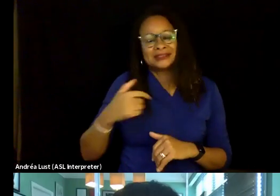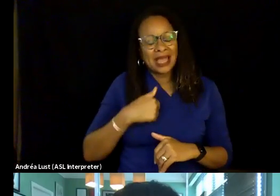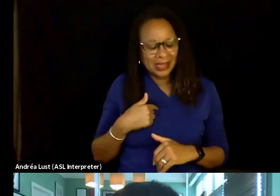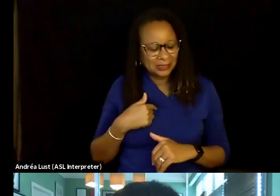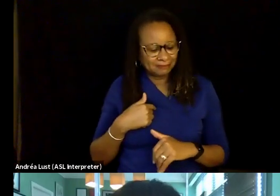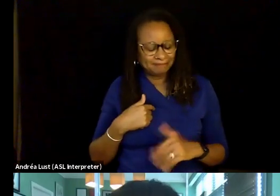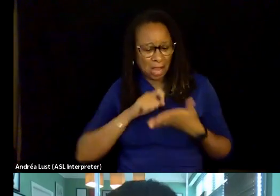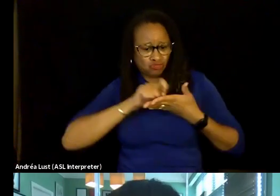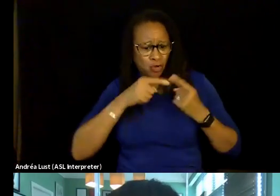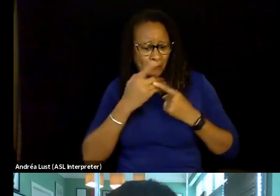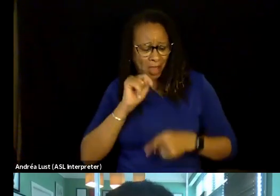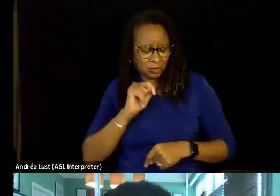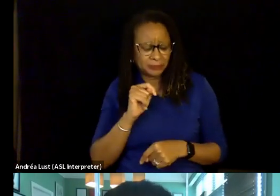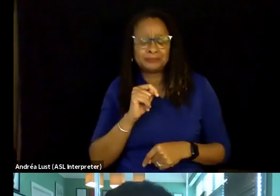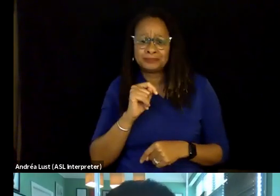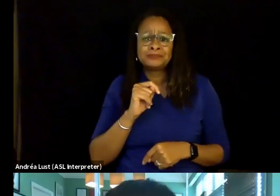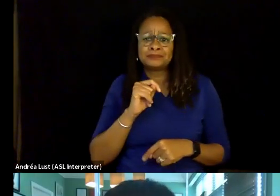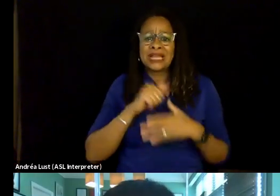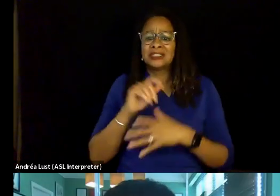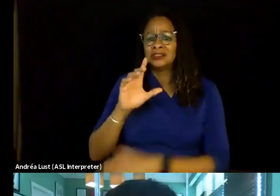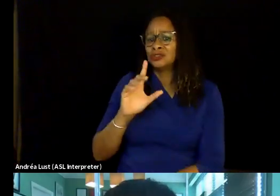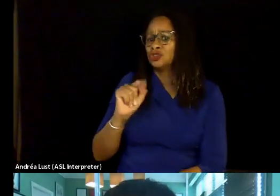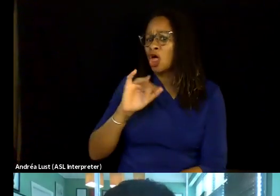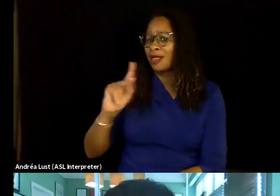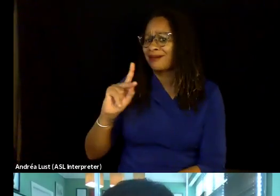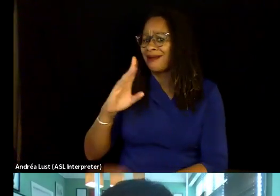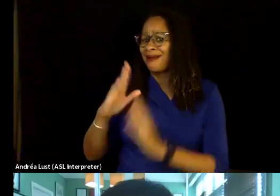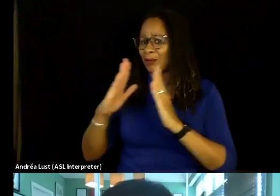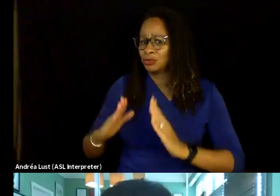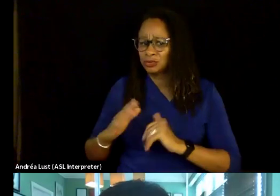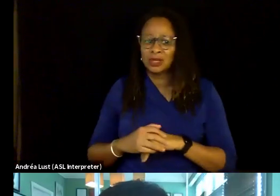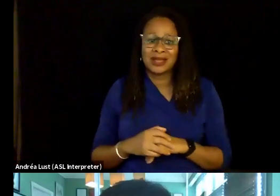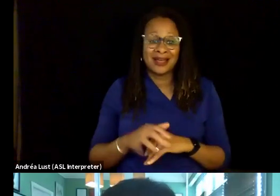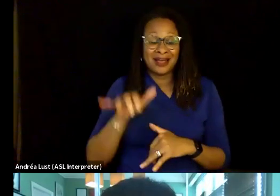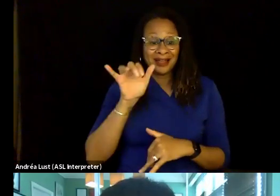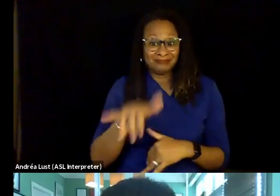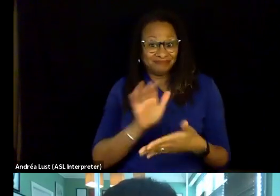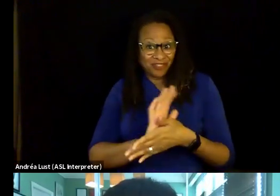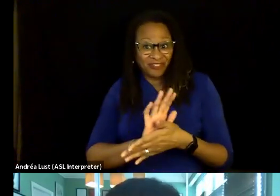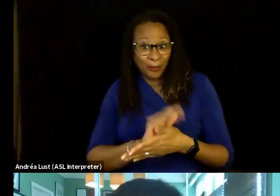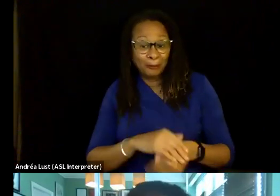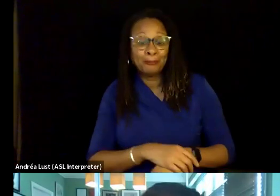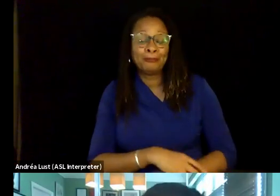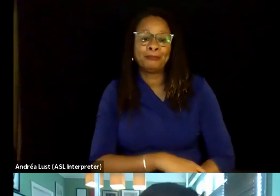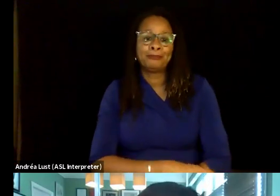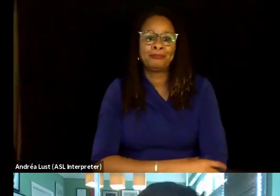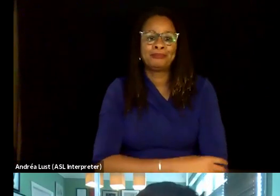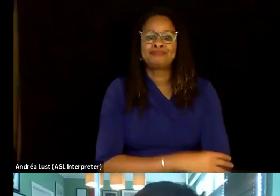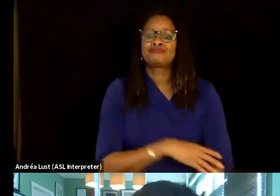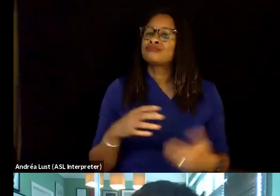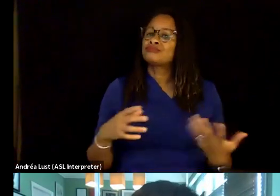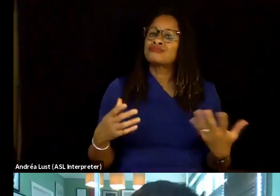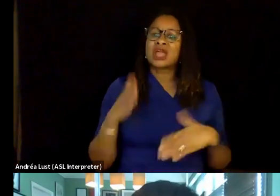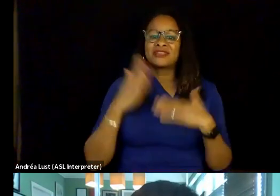And I wrote about this actually in Talk House, that the film, the end product,